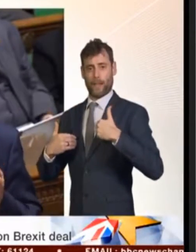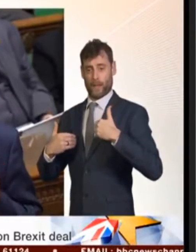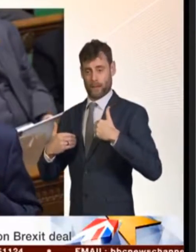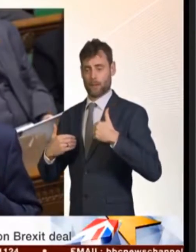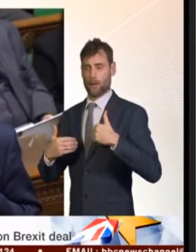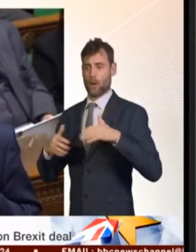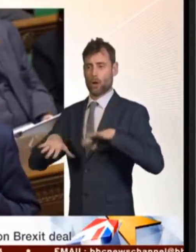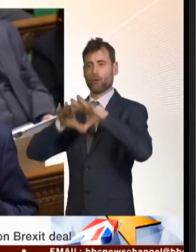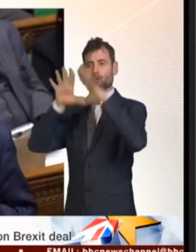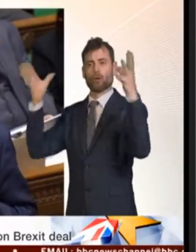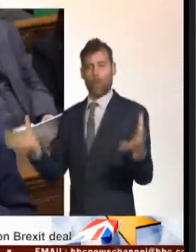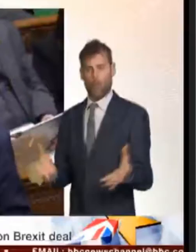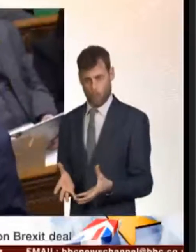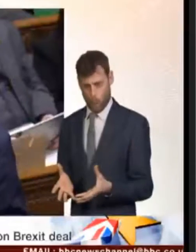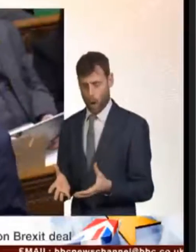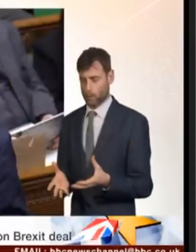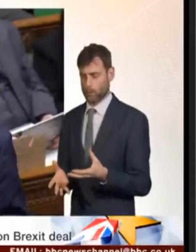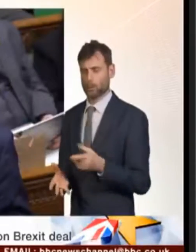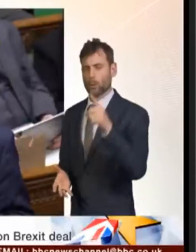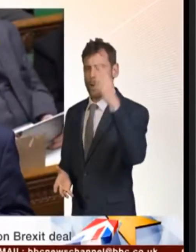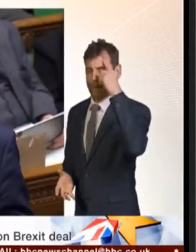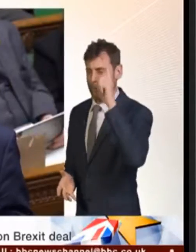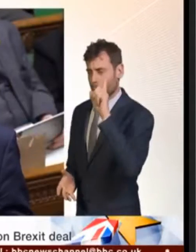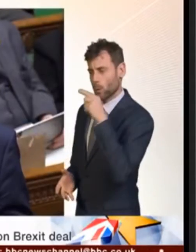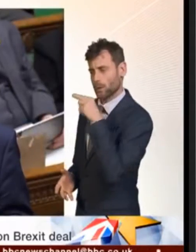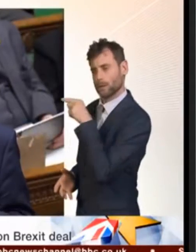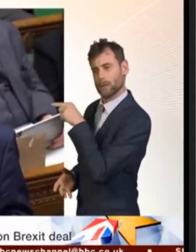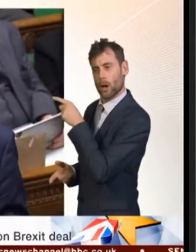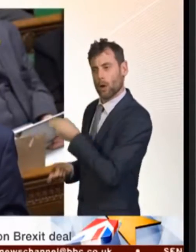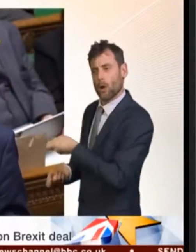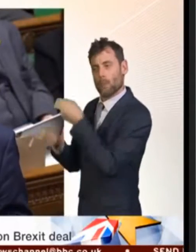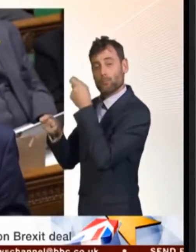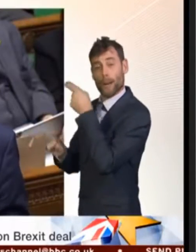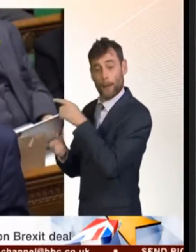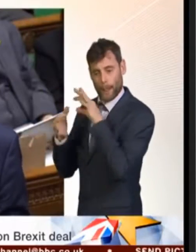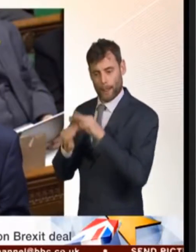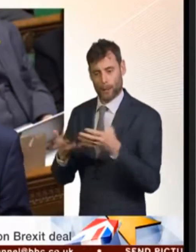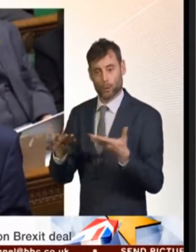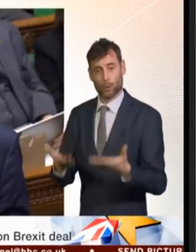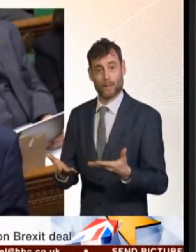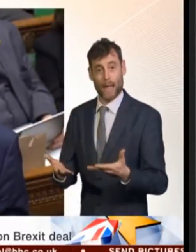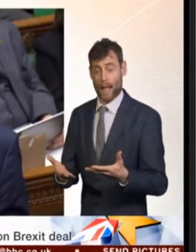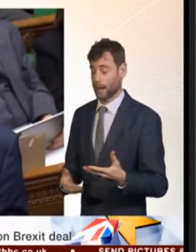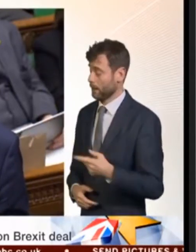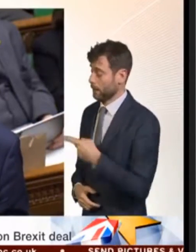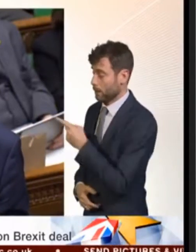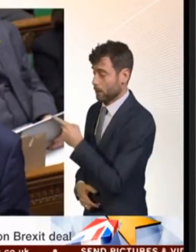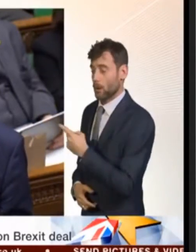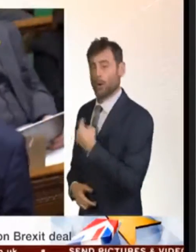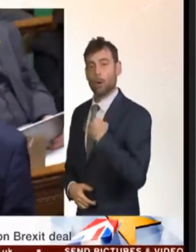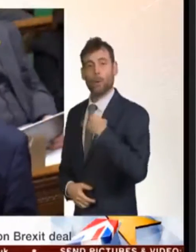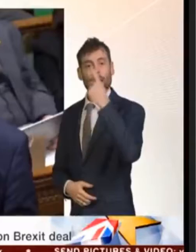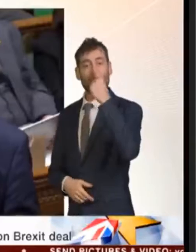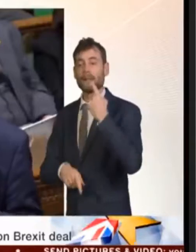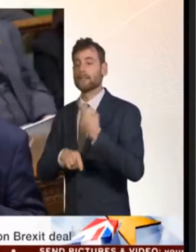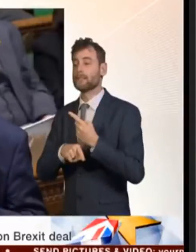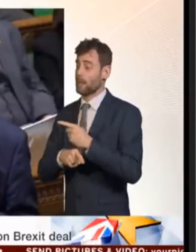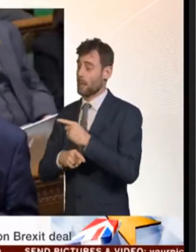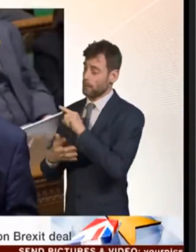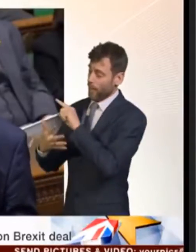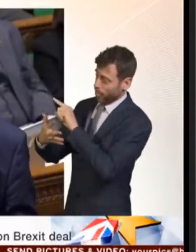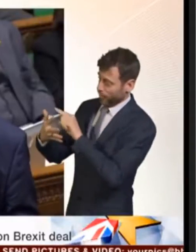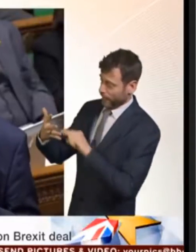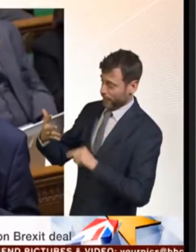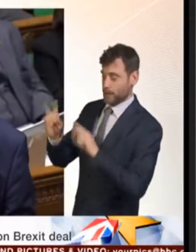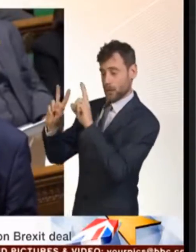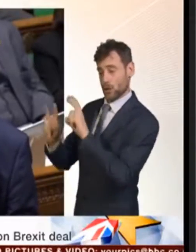Speaker? Because the only reason that we are allowed to discuss those things openly and without fear, indeed the only